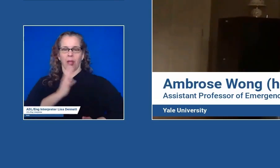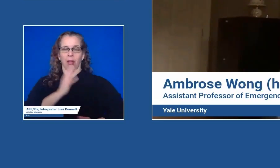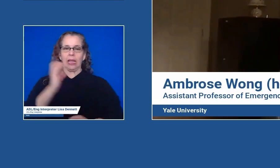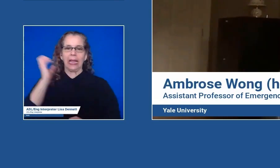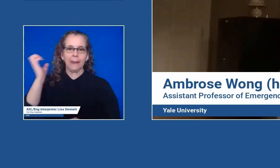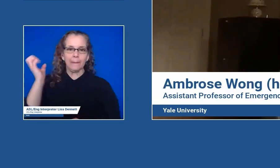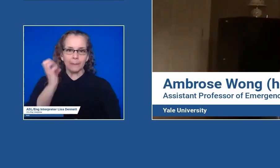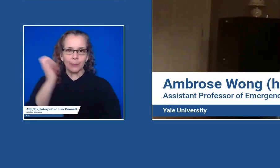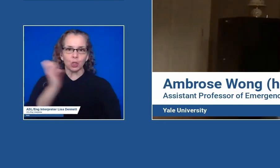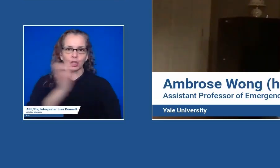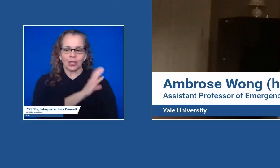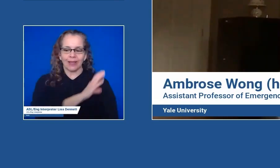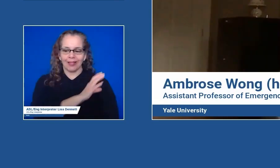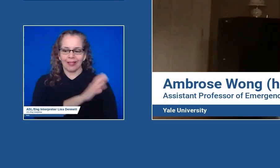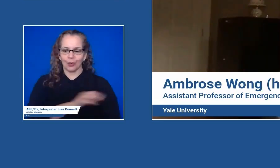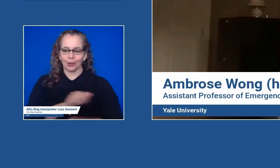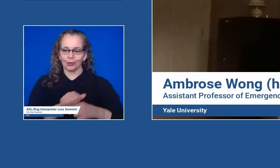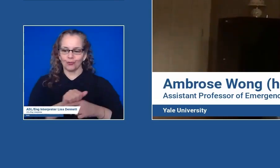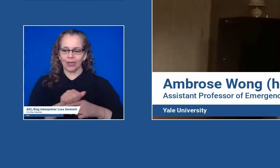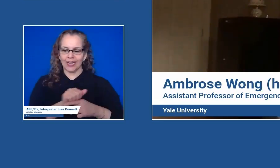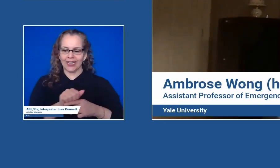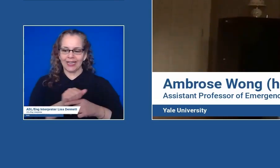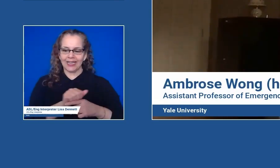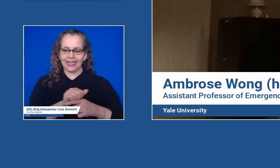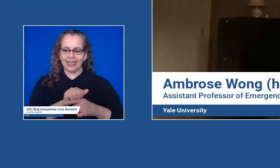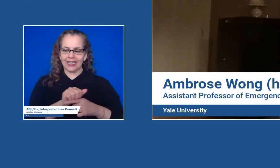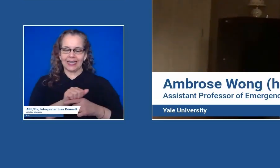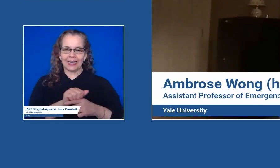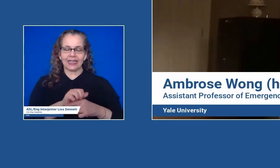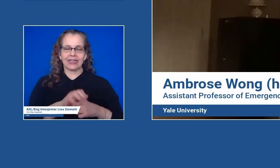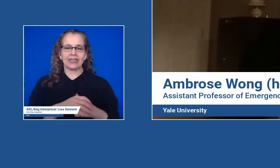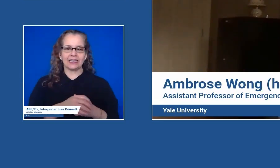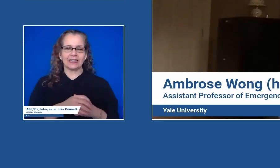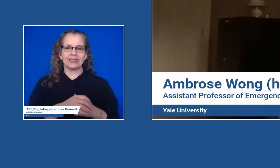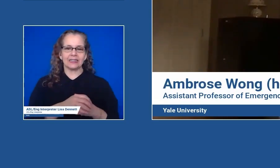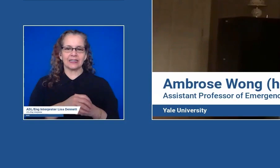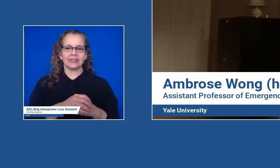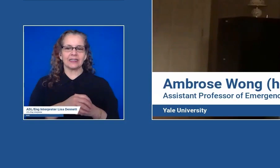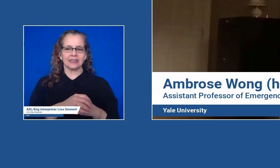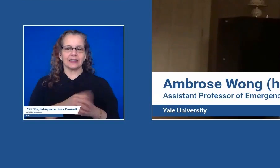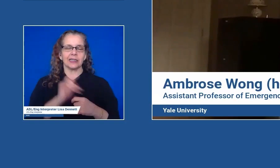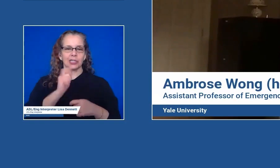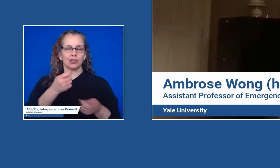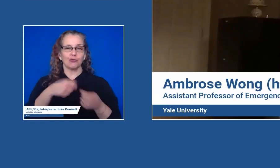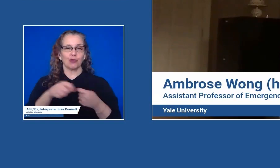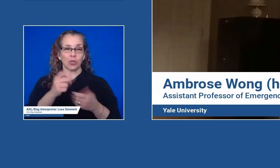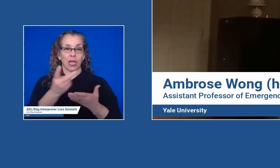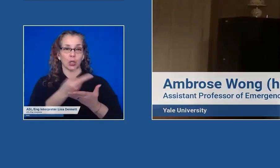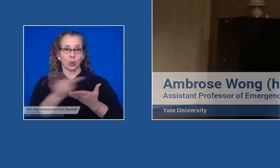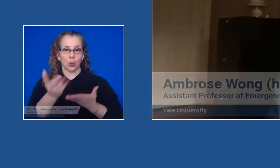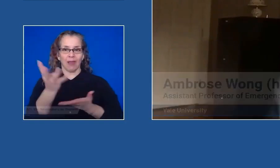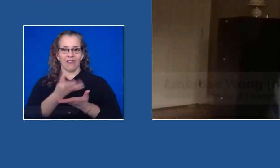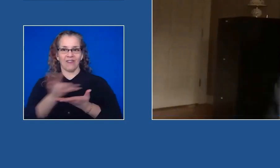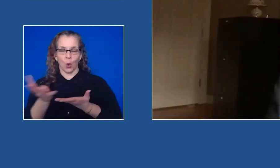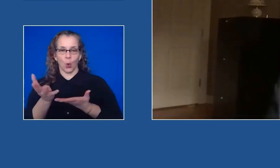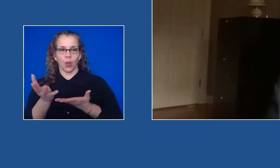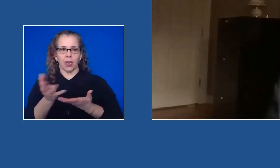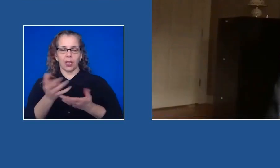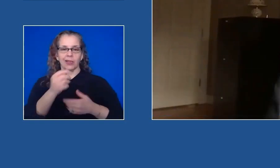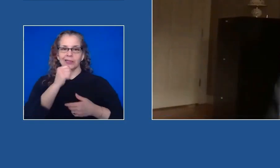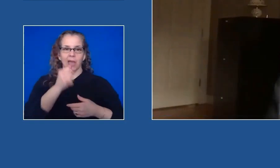We do rotate through the psychiatric emergency department for either 2 to 4 weeks as part of our clinical